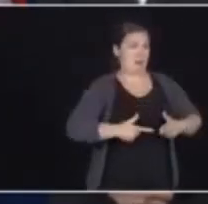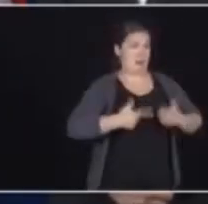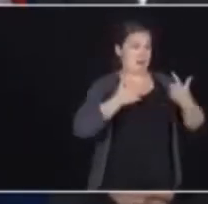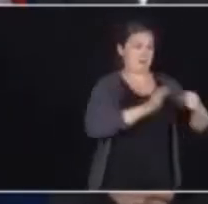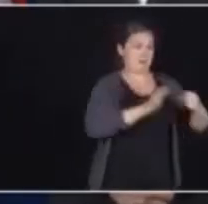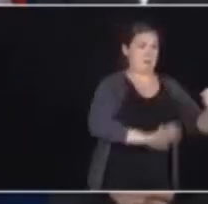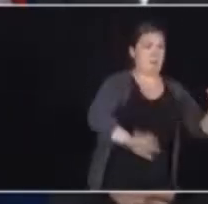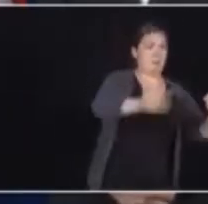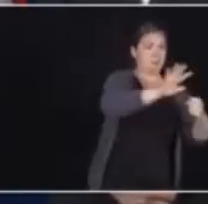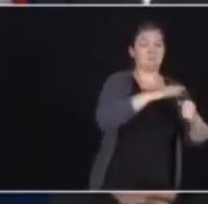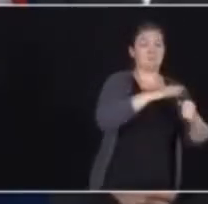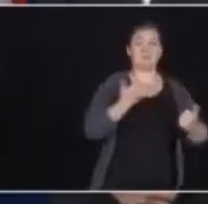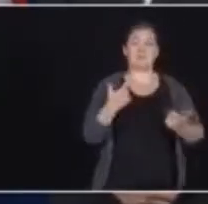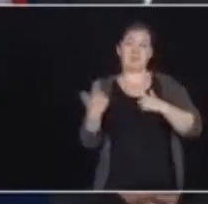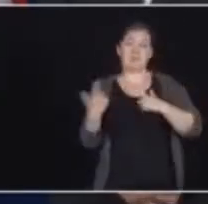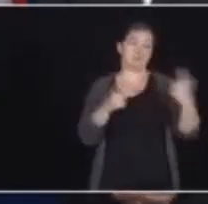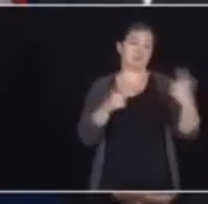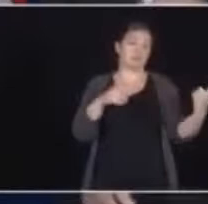minister.